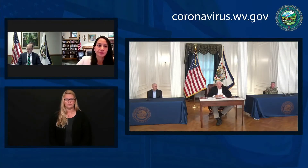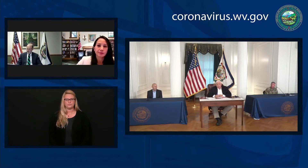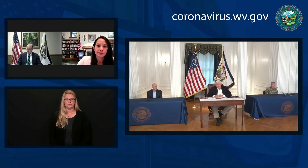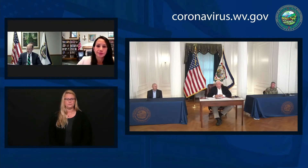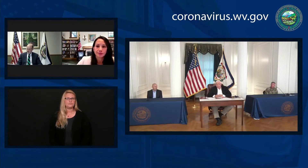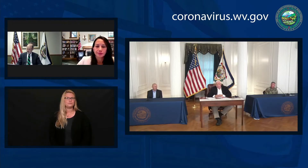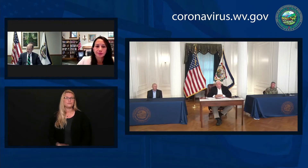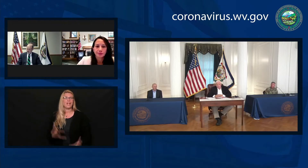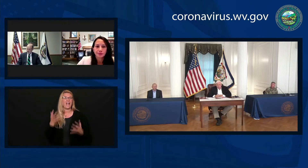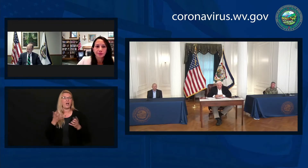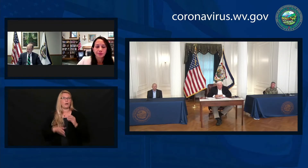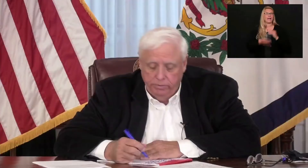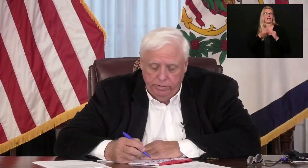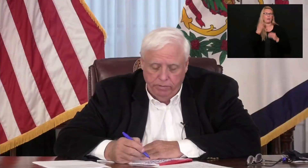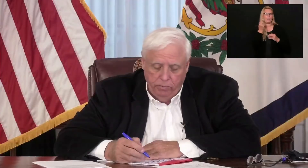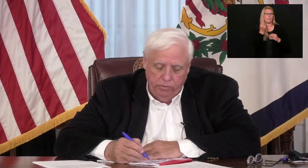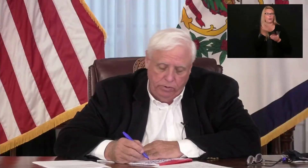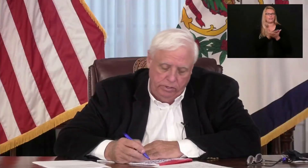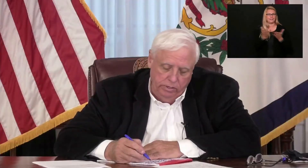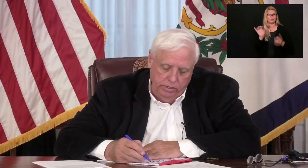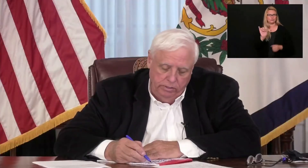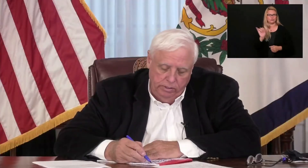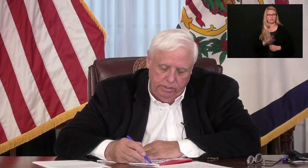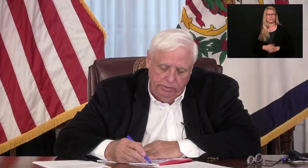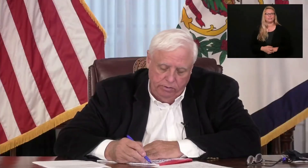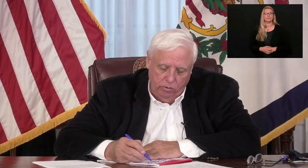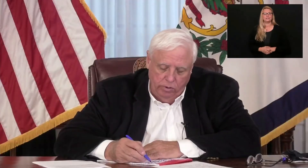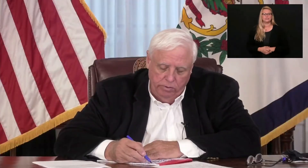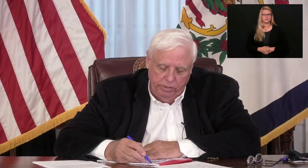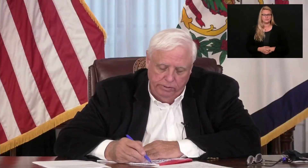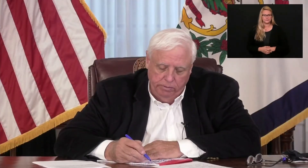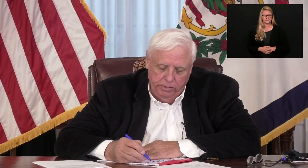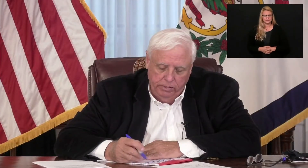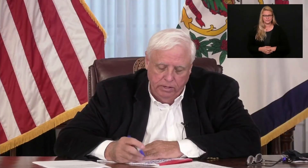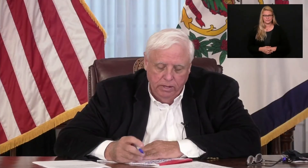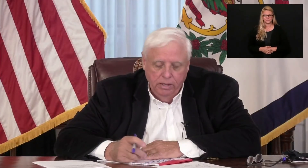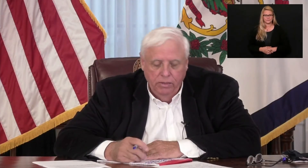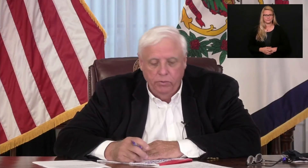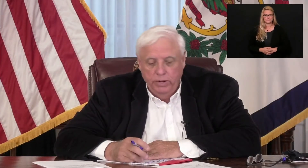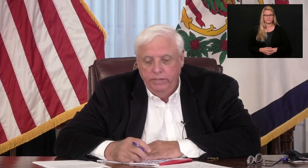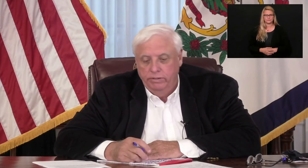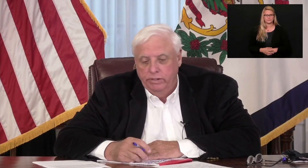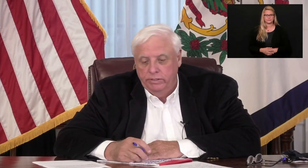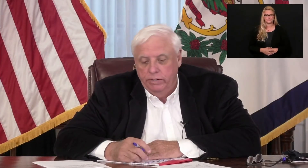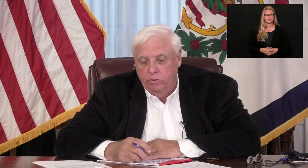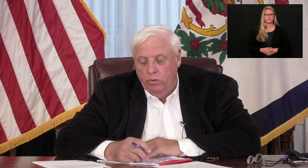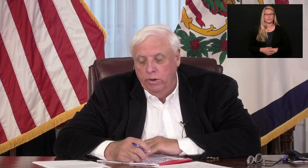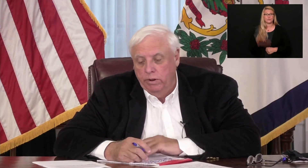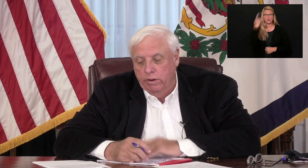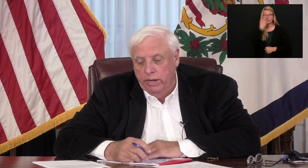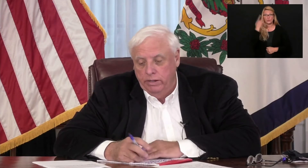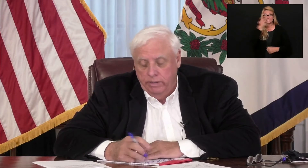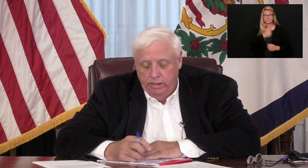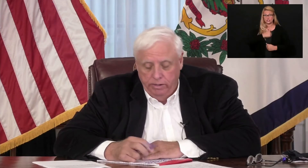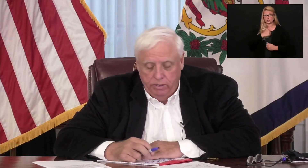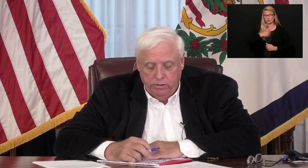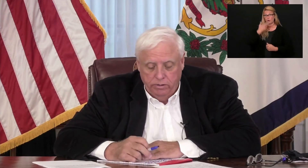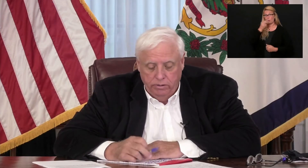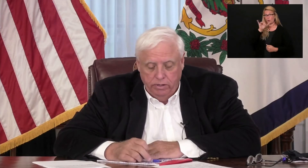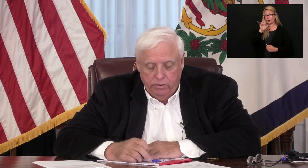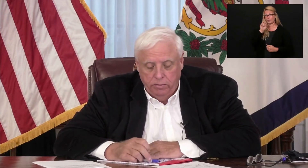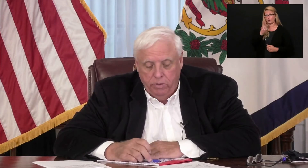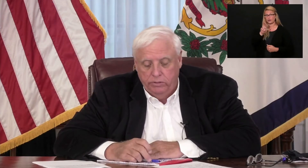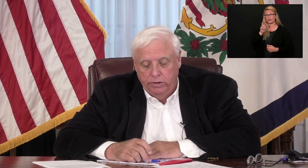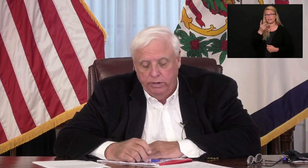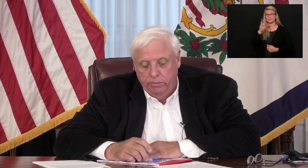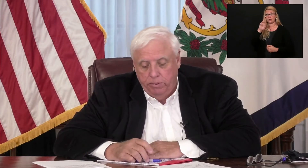Another thing, one other thing from the standpoint of what, General Hoyer mentioned, but the reason that General Hoyer and